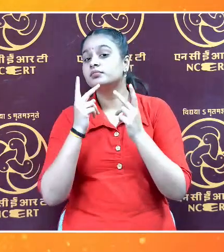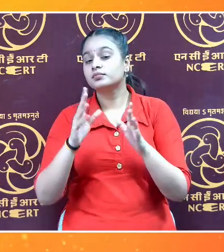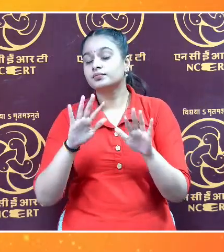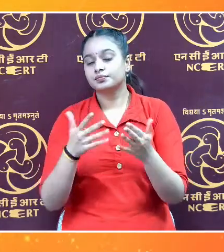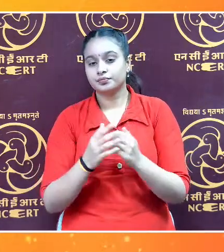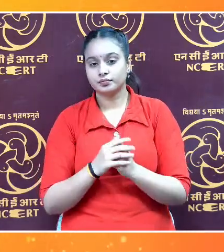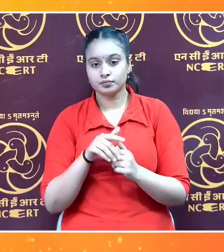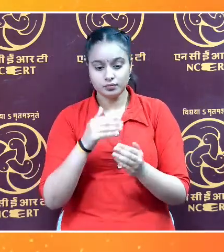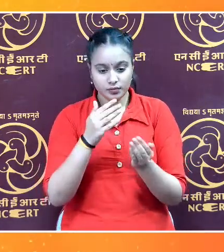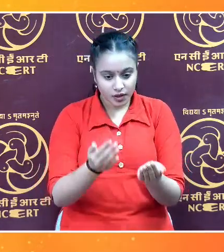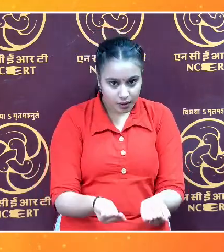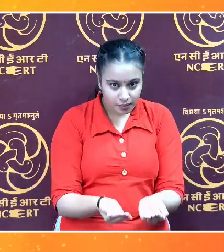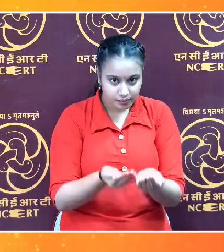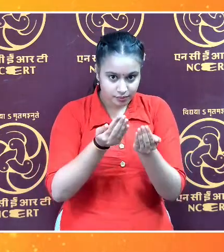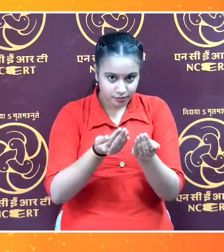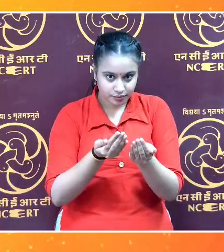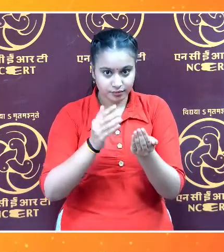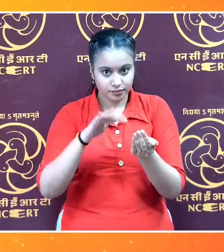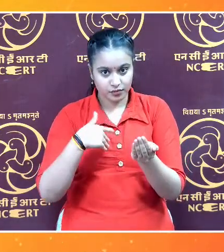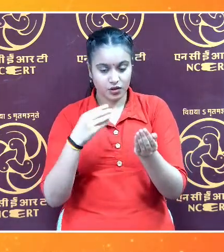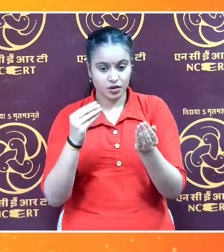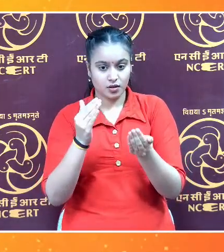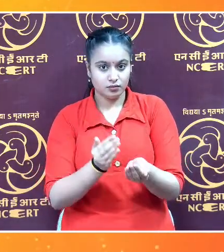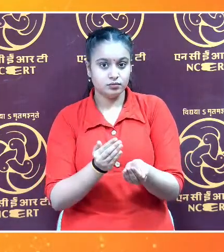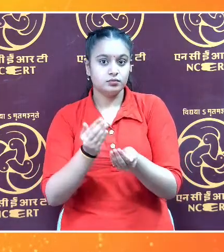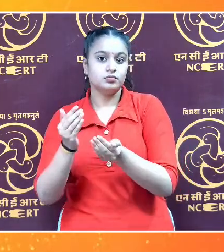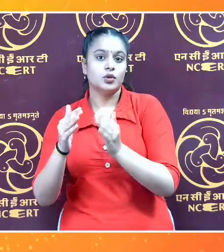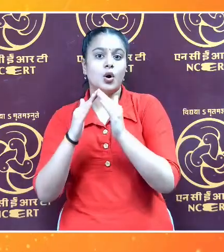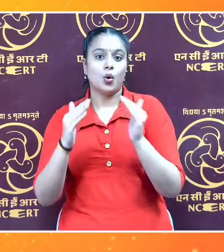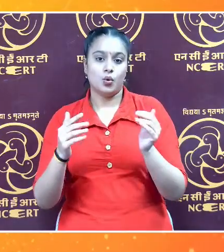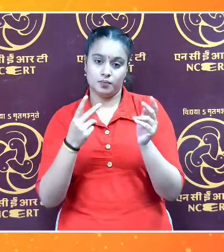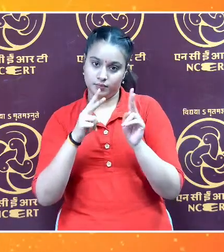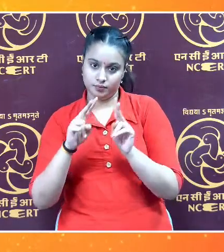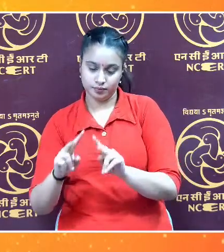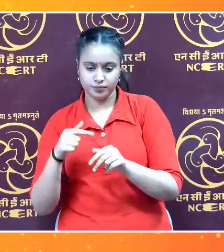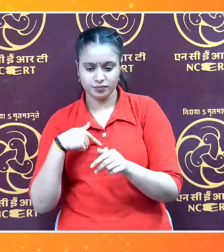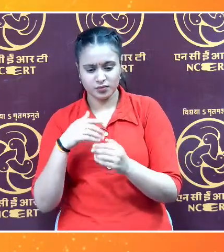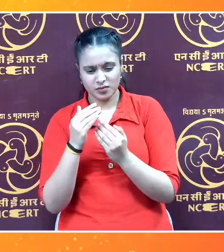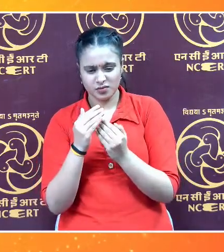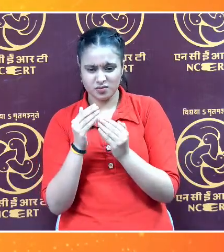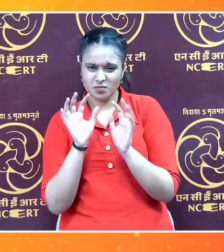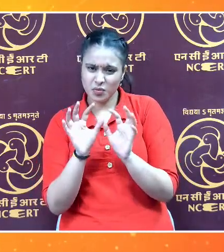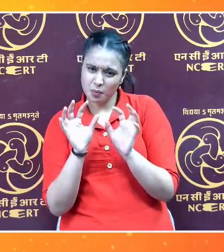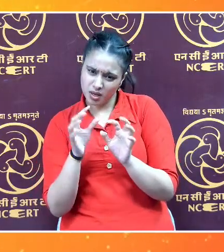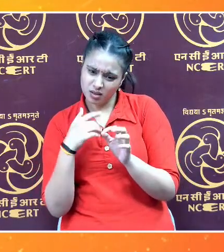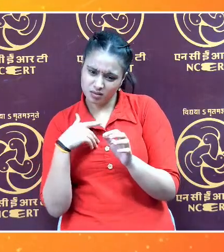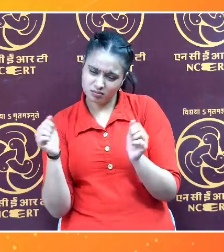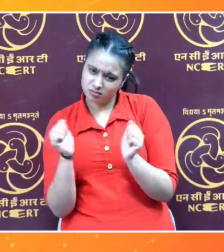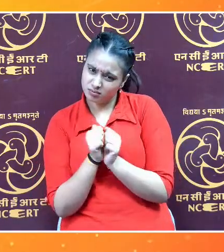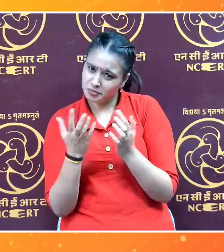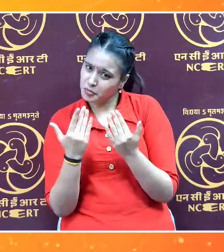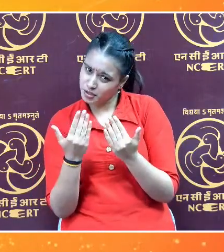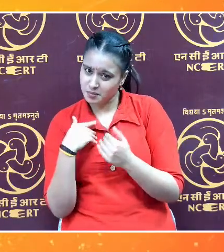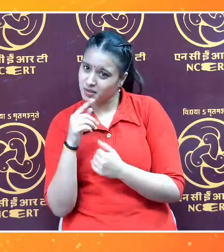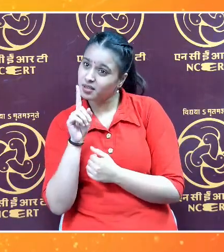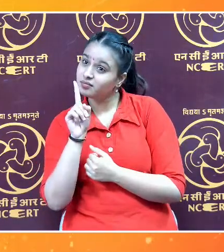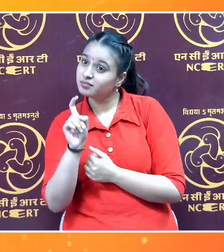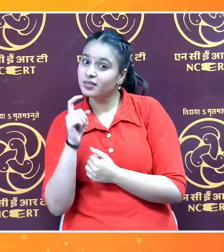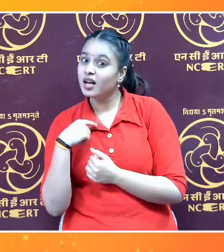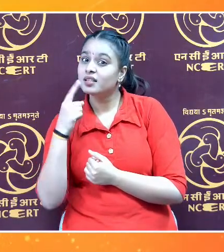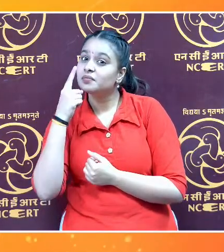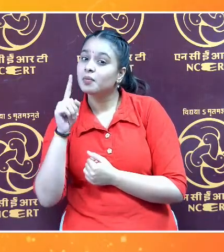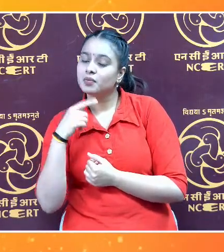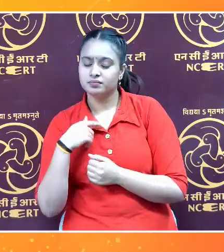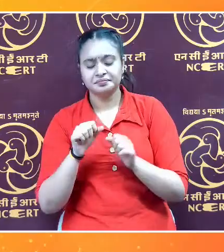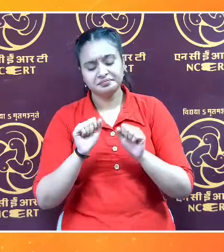And so he picked up the puppy and Badal brought him home. Okay. Can this puppy stay with us, Ma? Asked Badal.